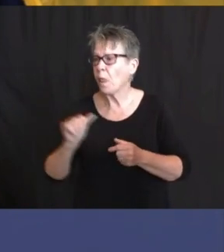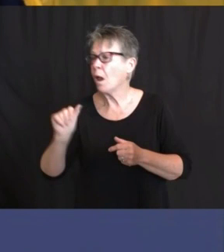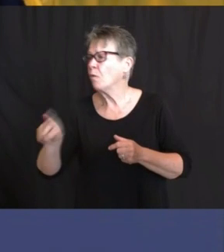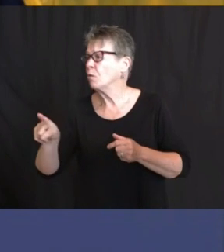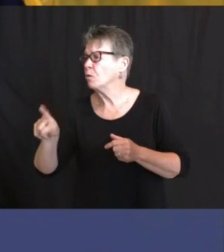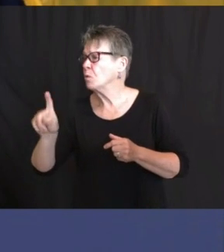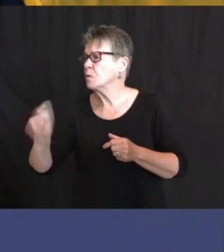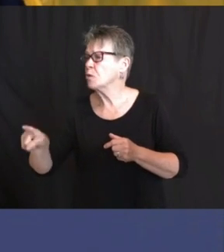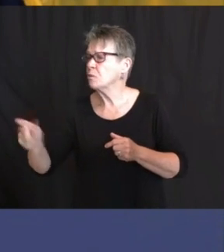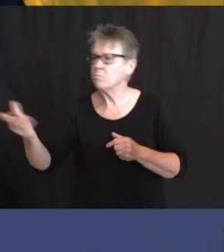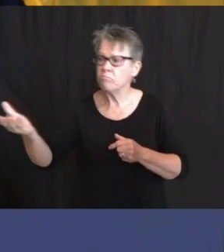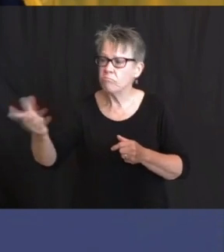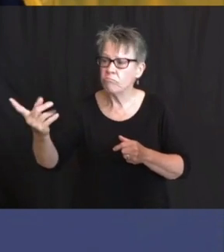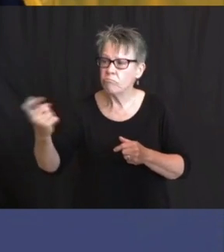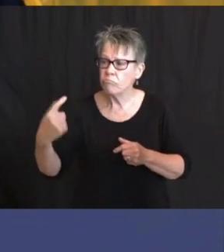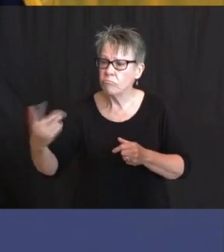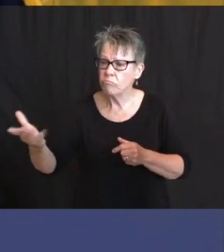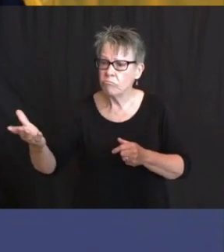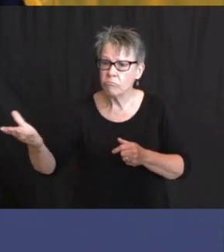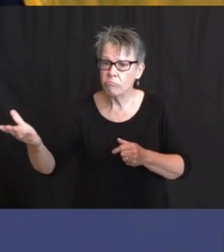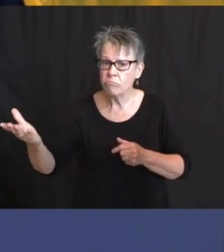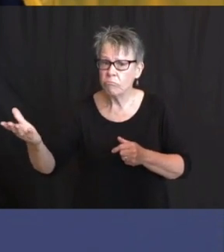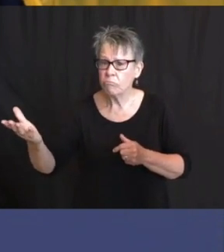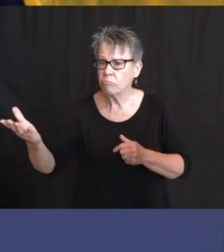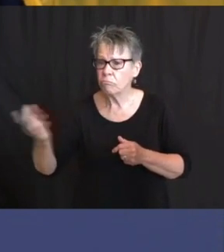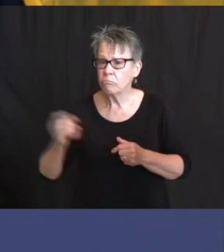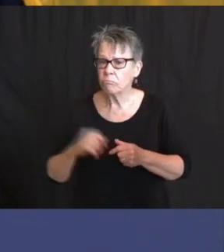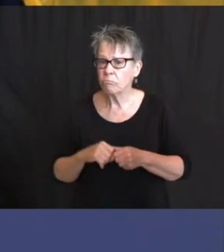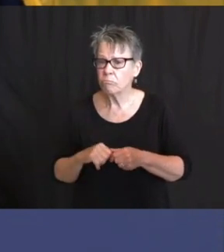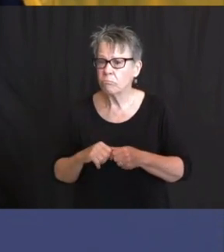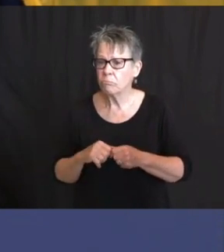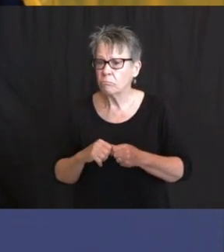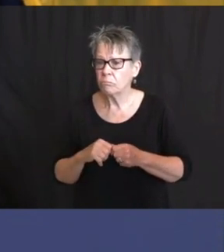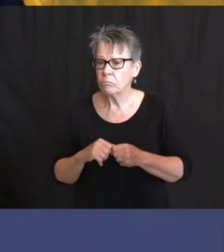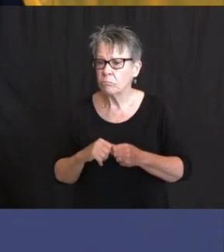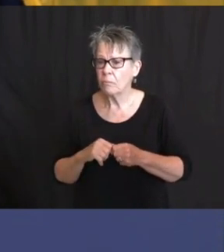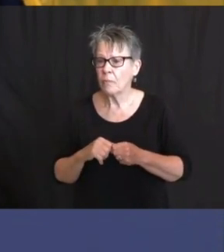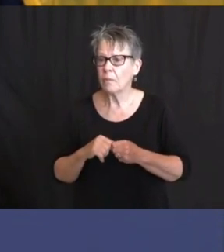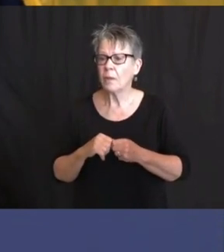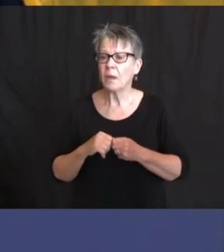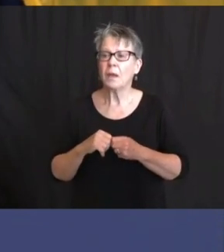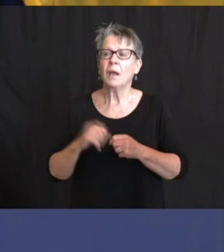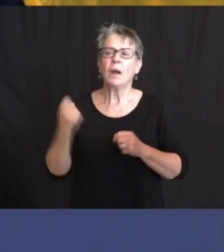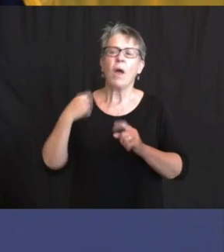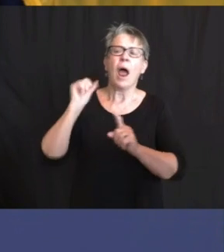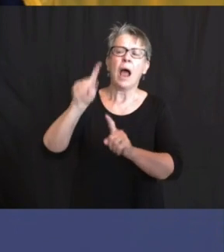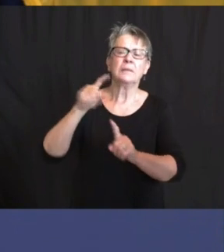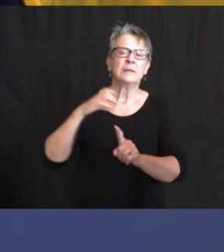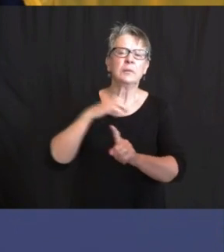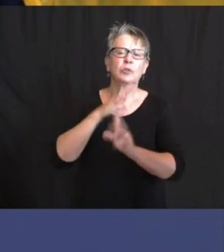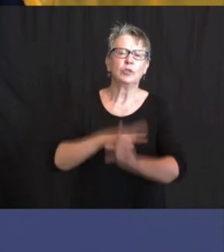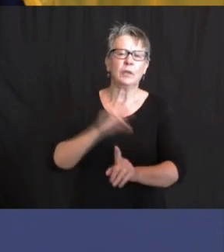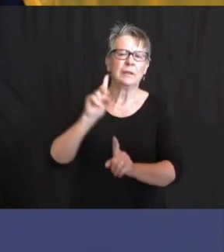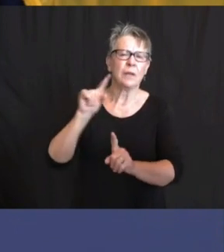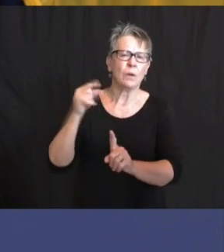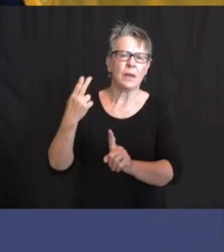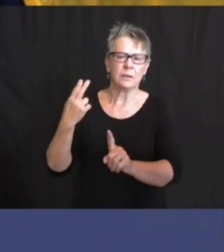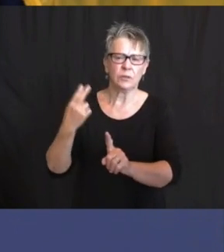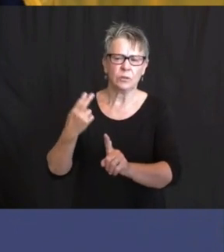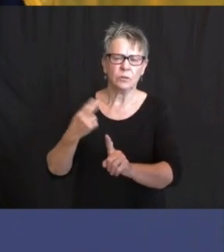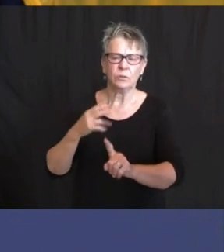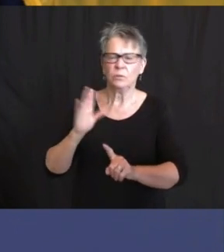Thank you. Good afternoon, Governor. Good afternoon. First question is for Commissioner Persicelli. Are you concerned by the rise in the spot positivity